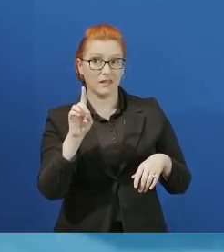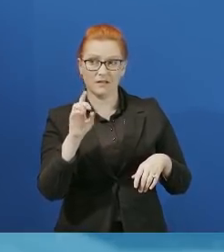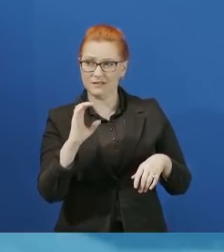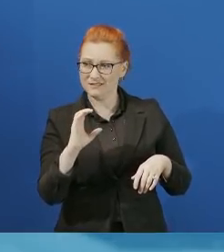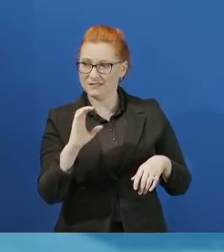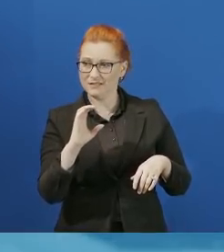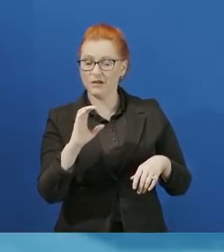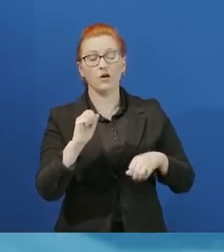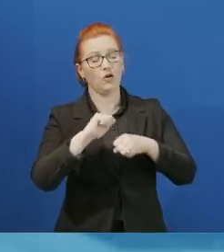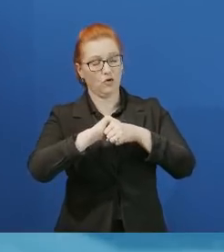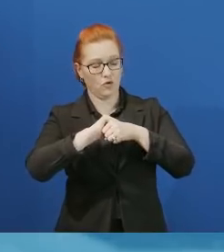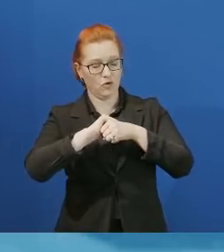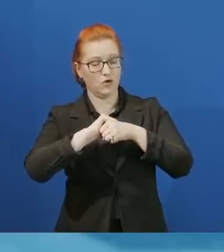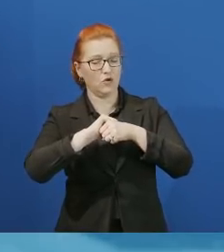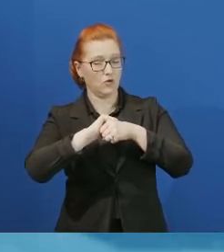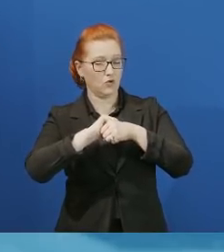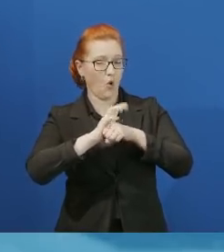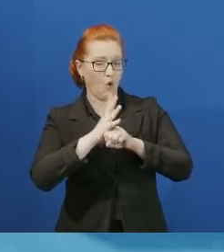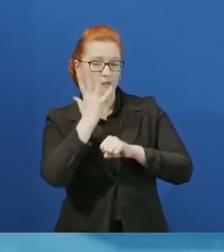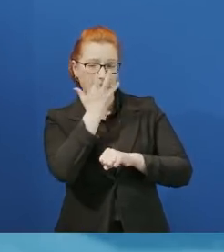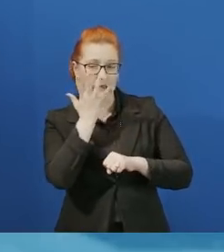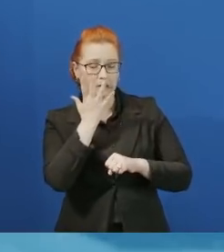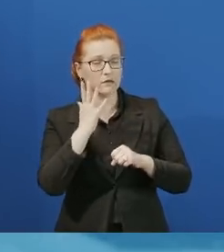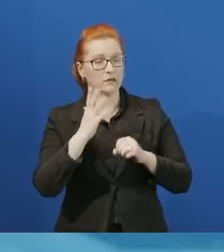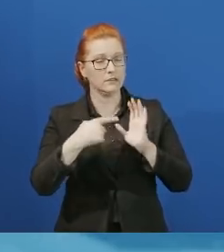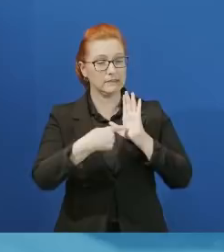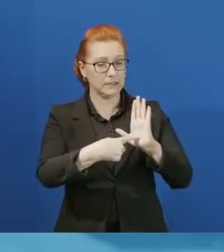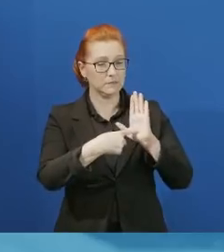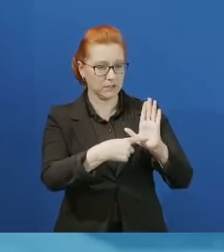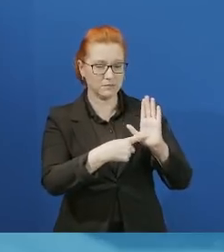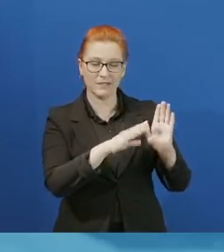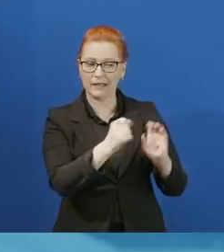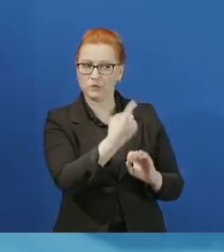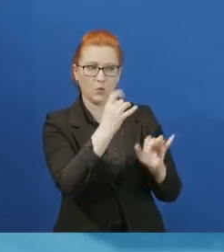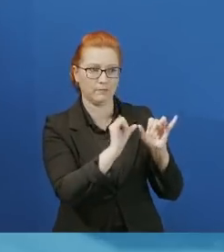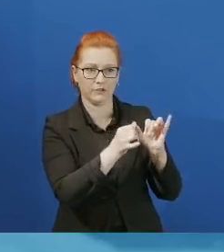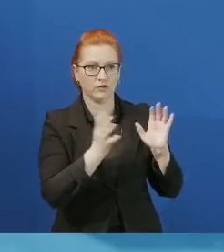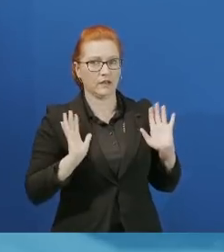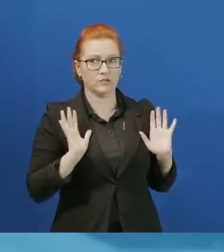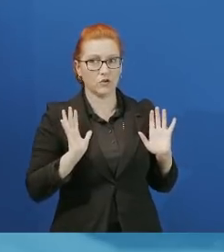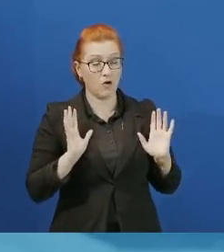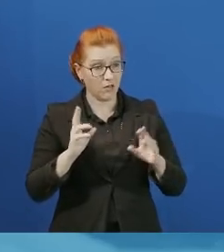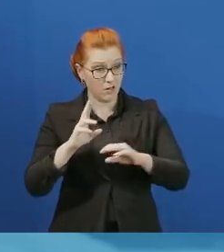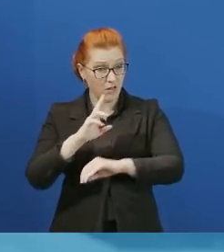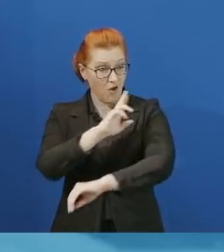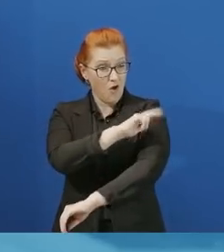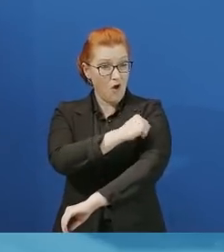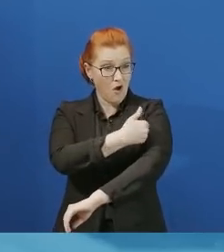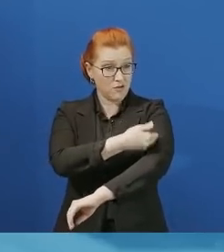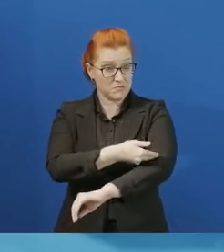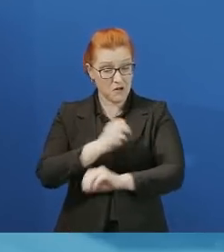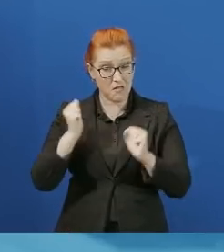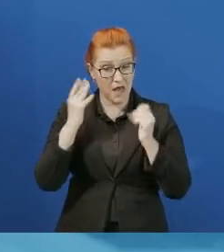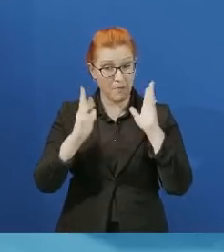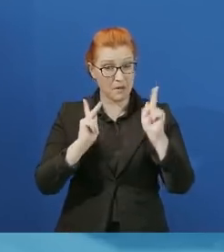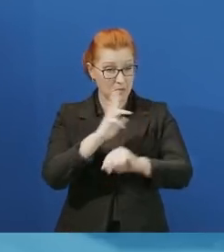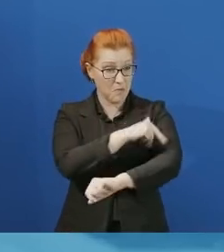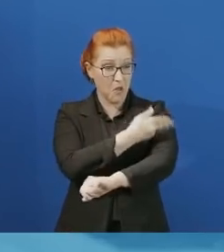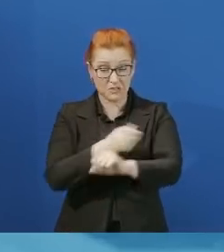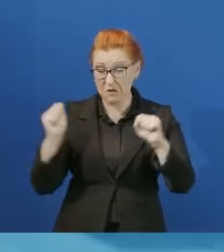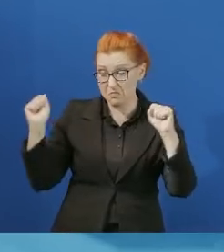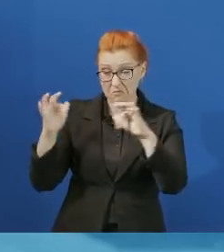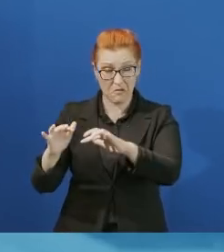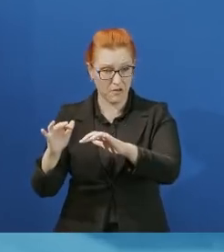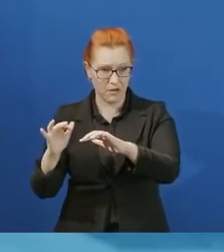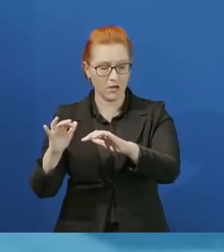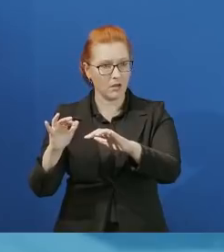and hospitalizations are up 50%. That seems like that goes counter to what's happening in the ER. Well,